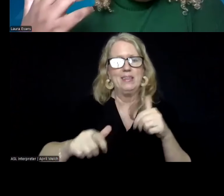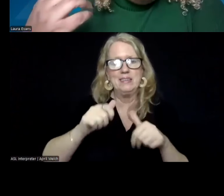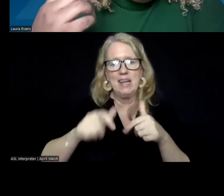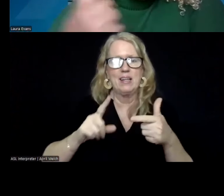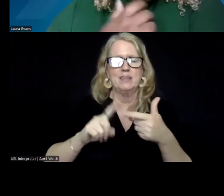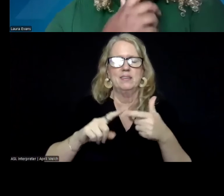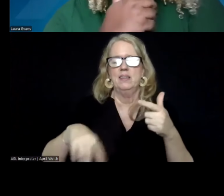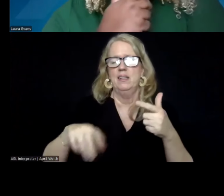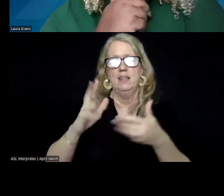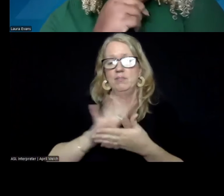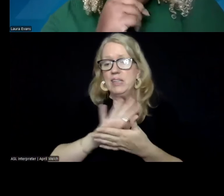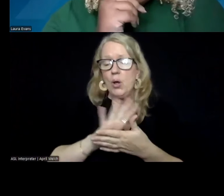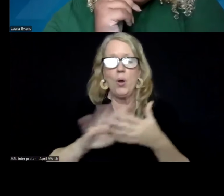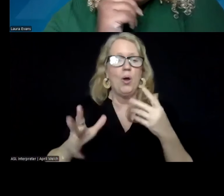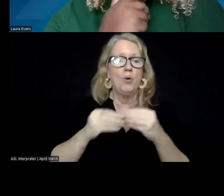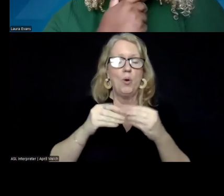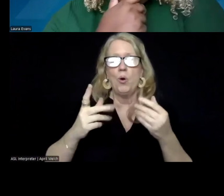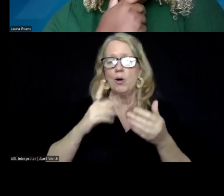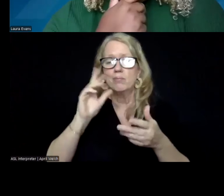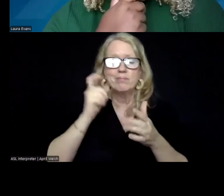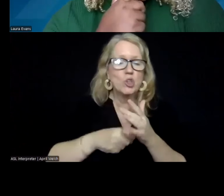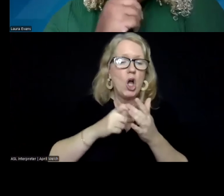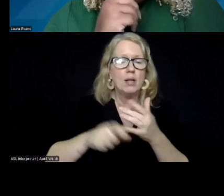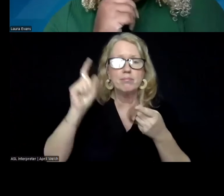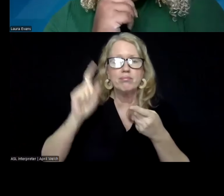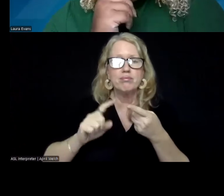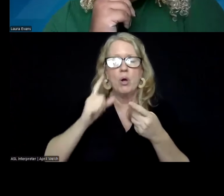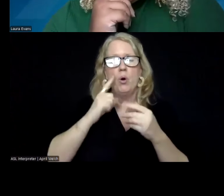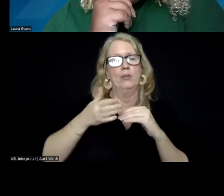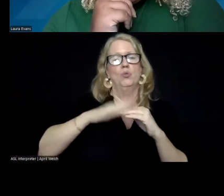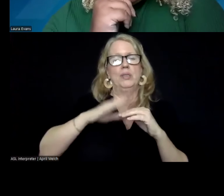reducing overall cost, or ease for increasing number of call operators?